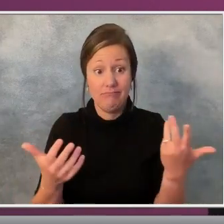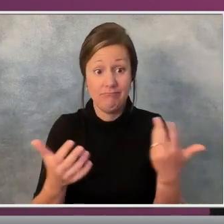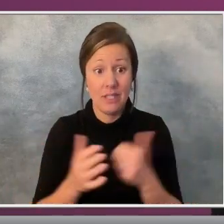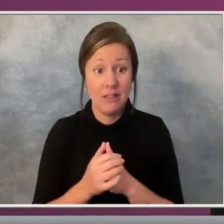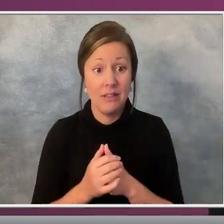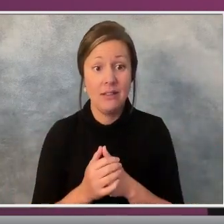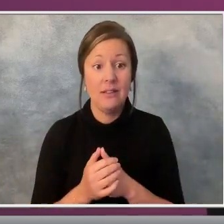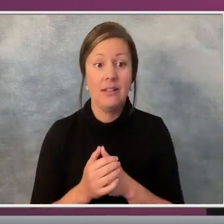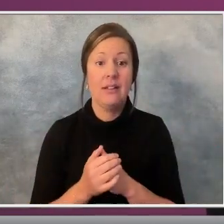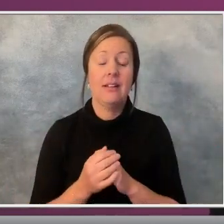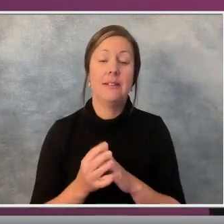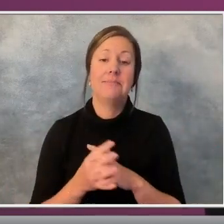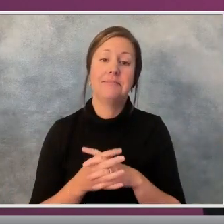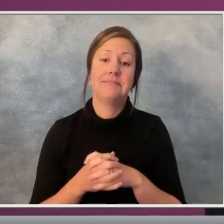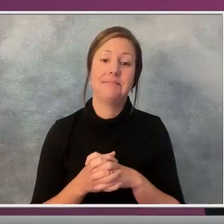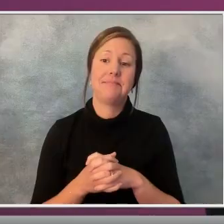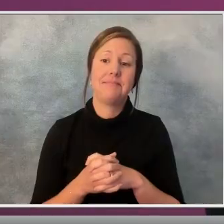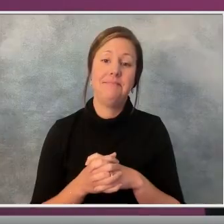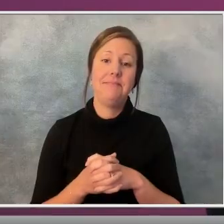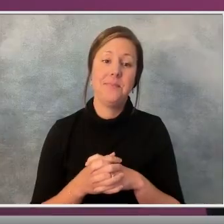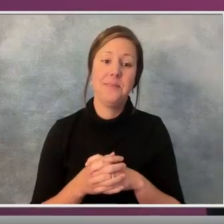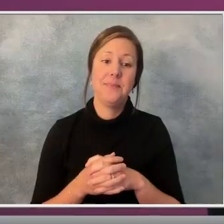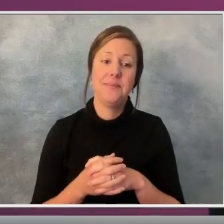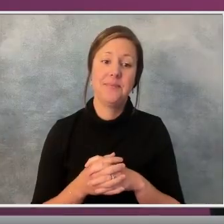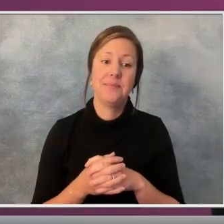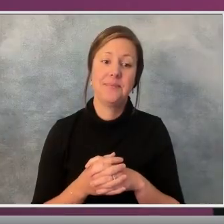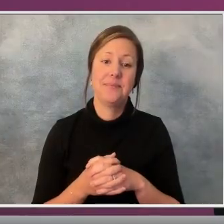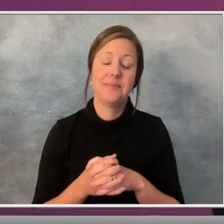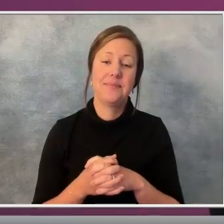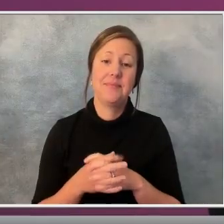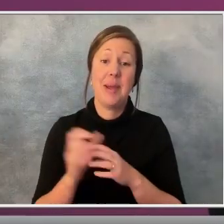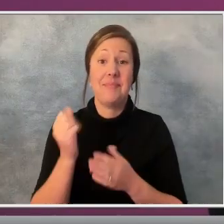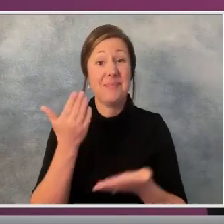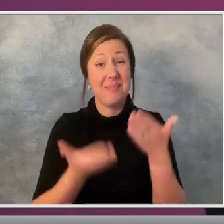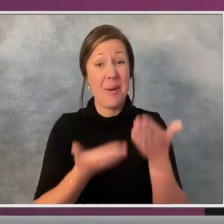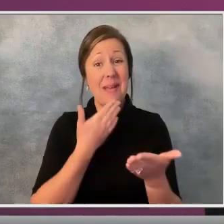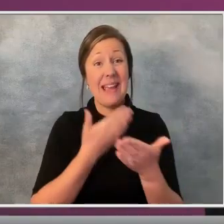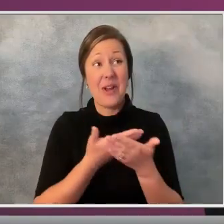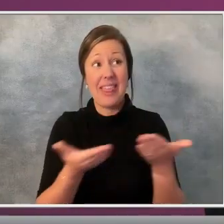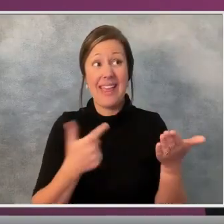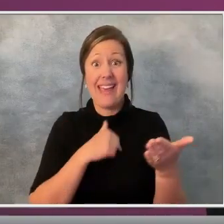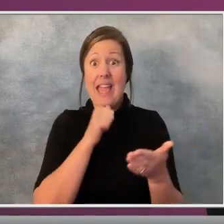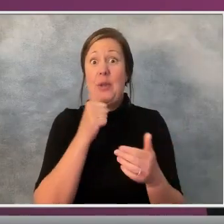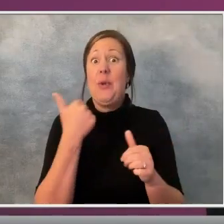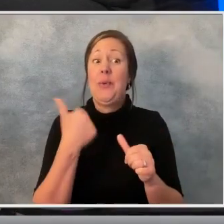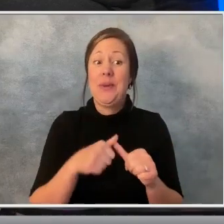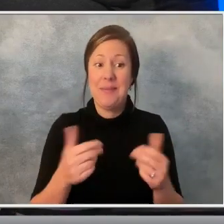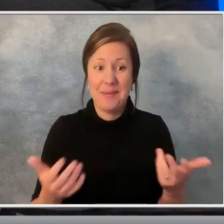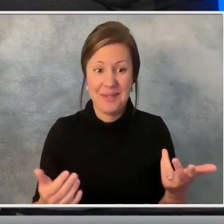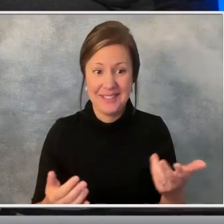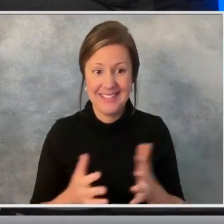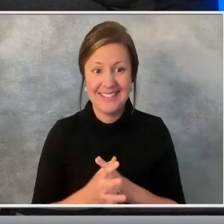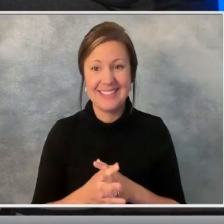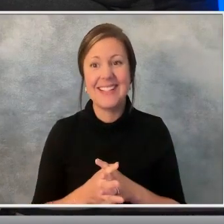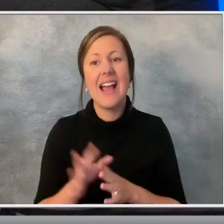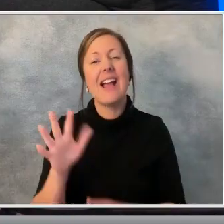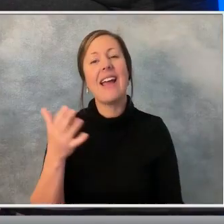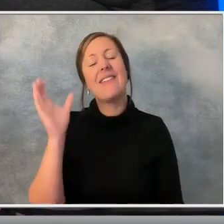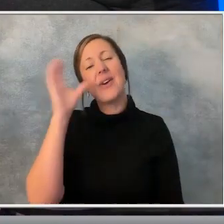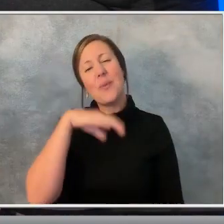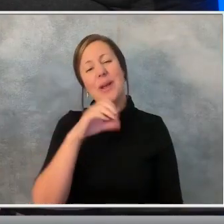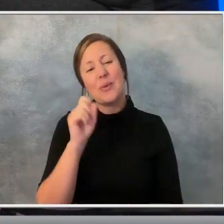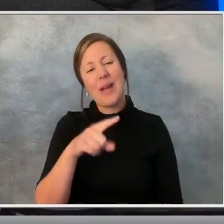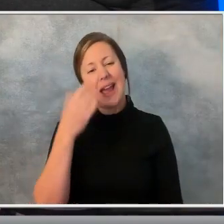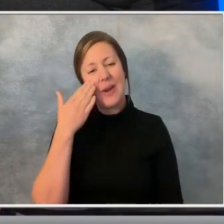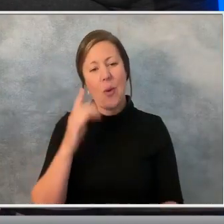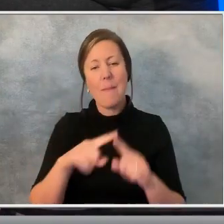yeah, I mean, it's probably a good thing that I don't remember, you know. So, Well, this is kind of a strange question, but was Eddie